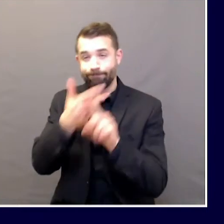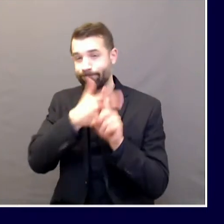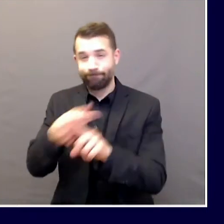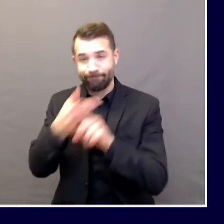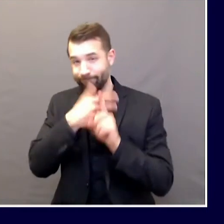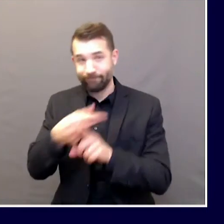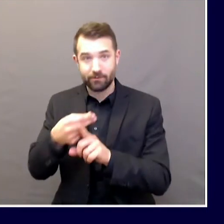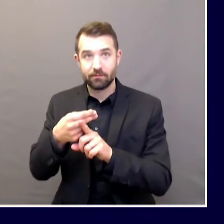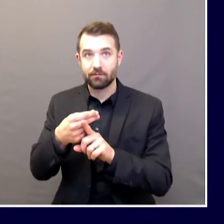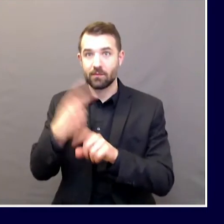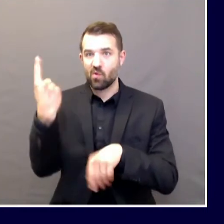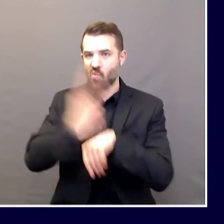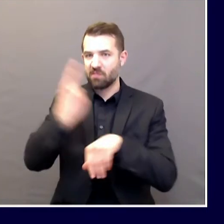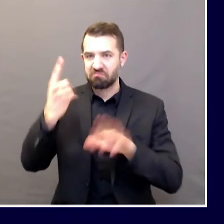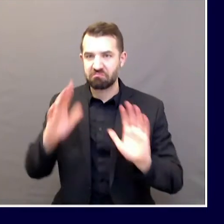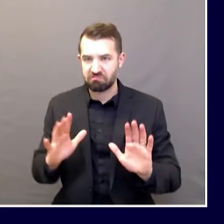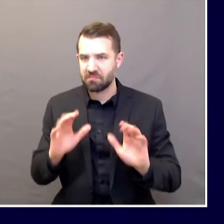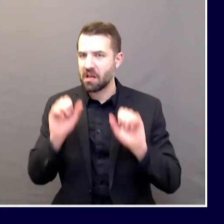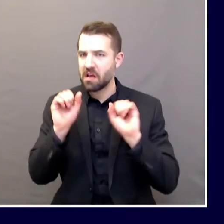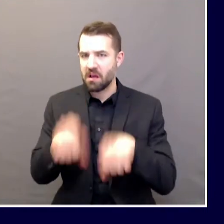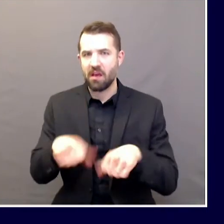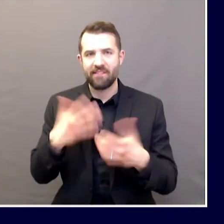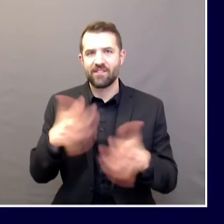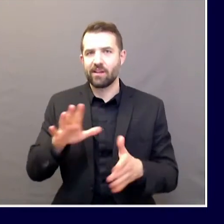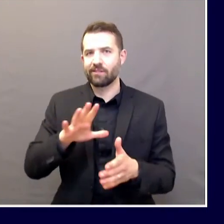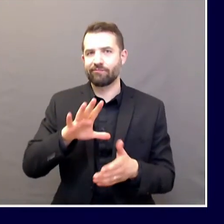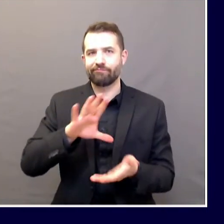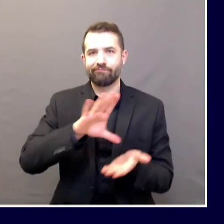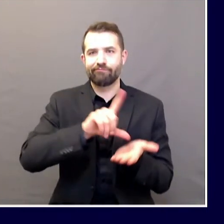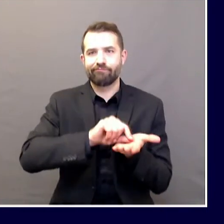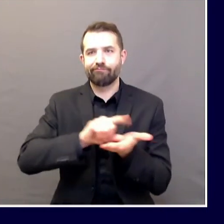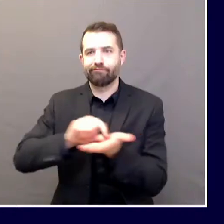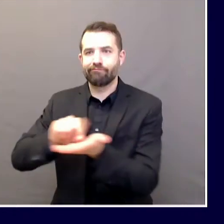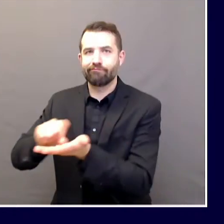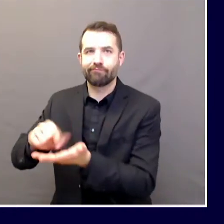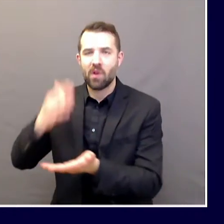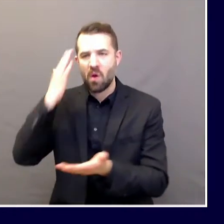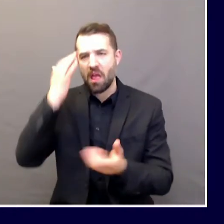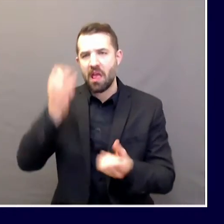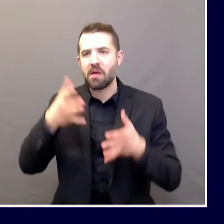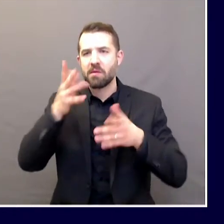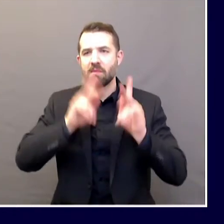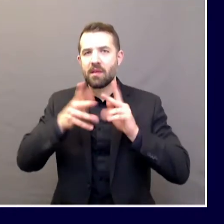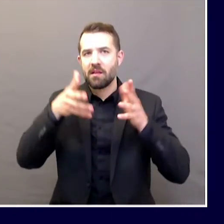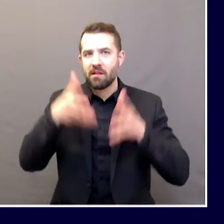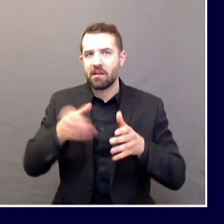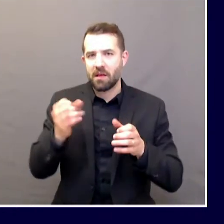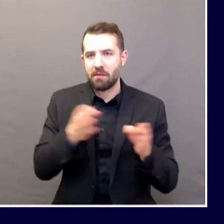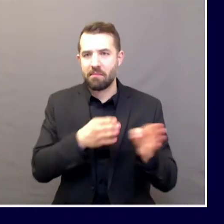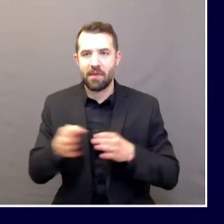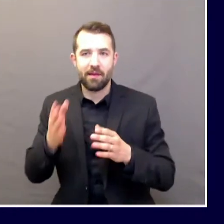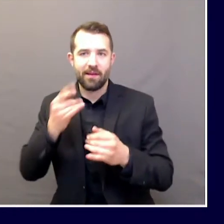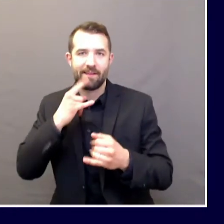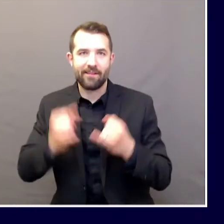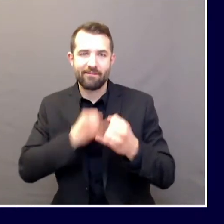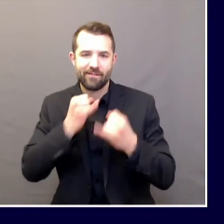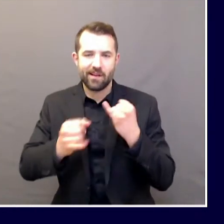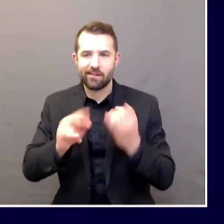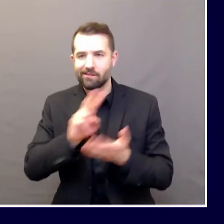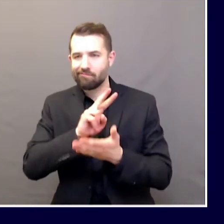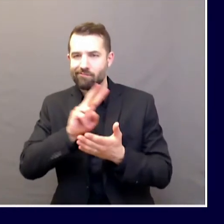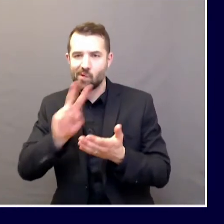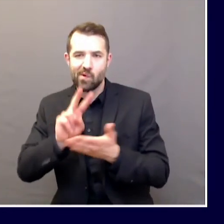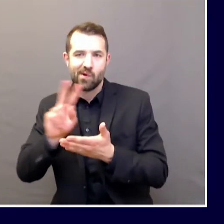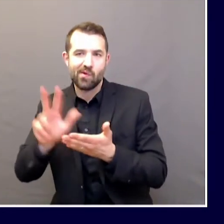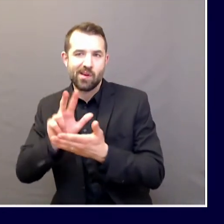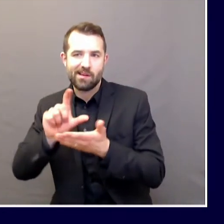day, gauge how many people they've got left and literally plan out the last few hours of their clinic so that by the time